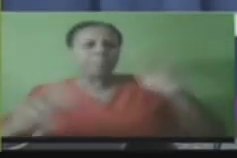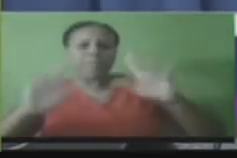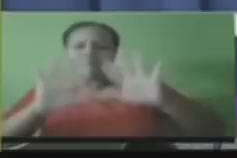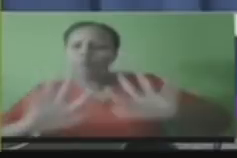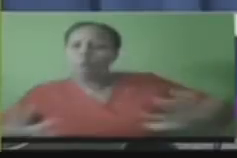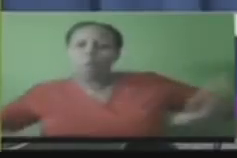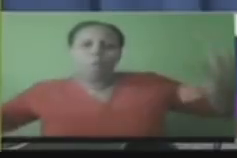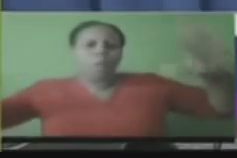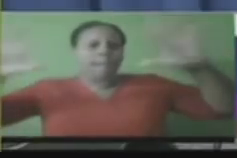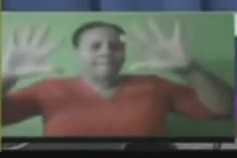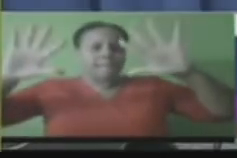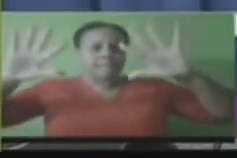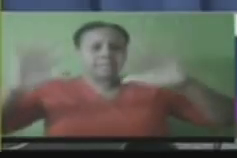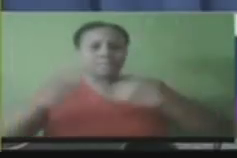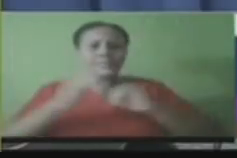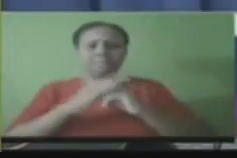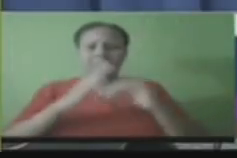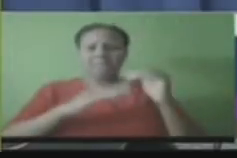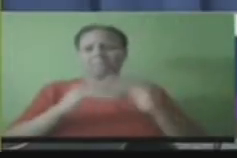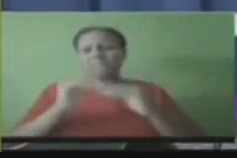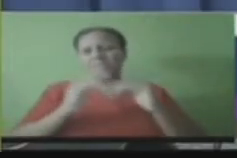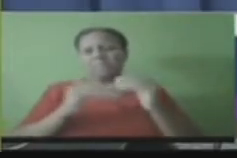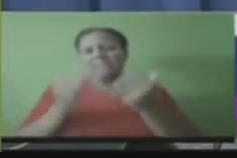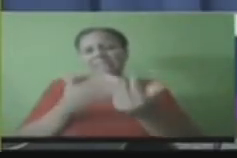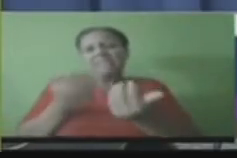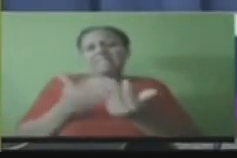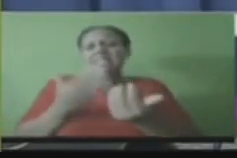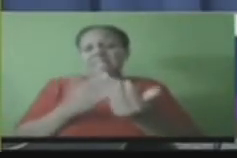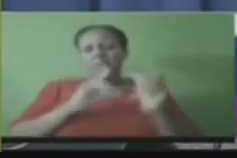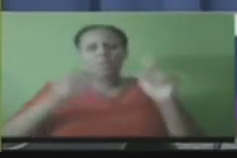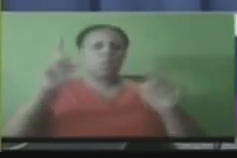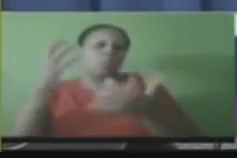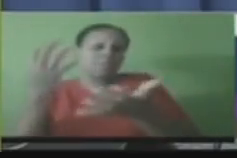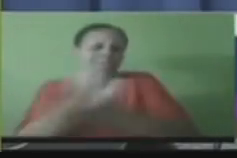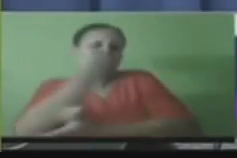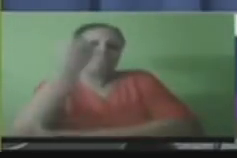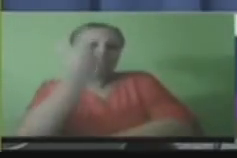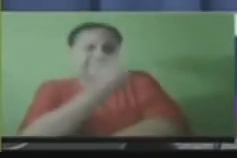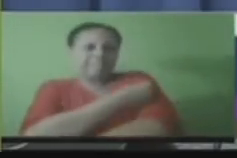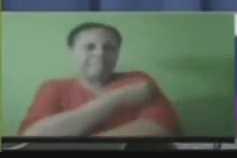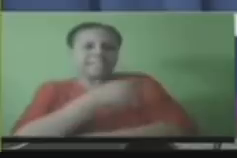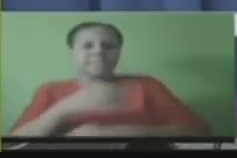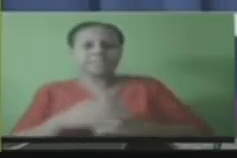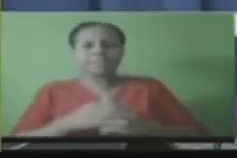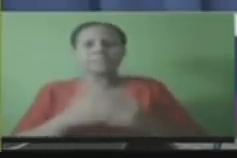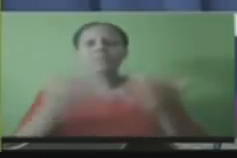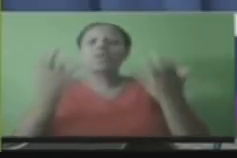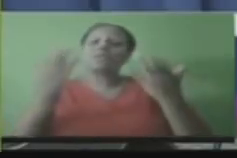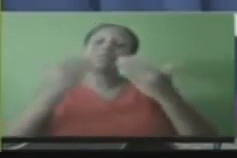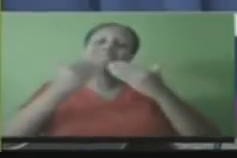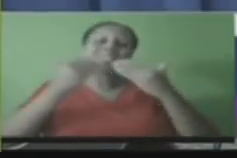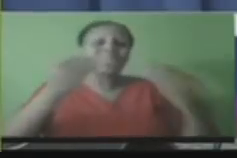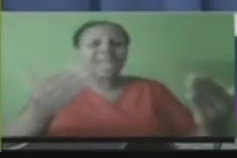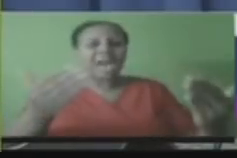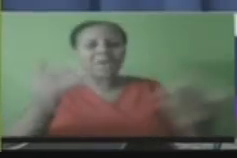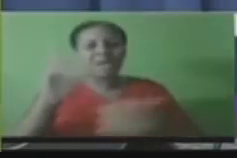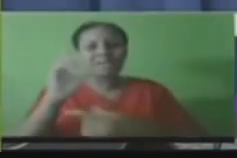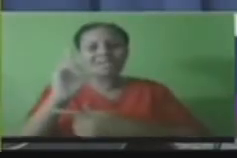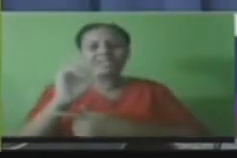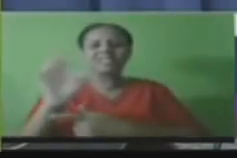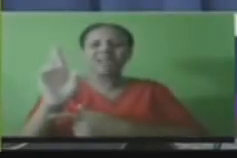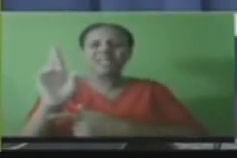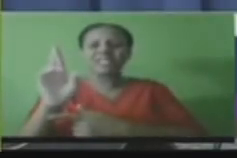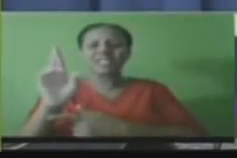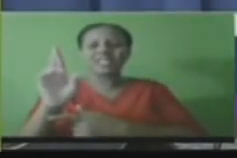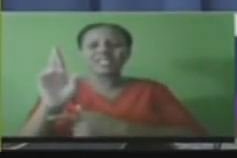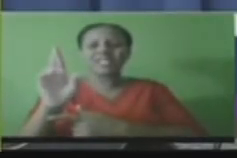and Tobago Medical Association. They have really come true for this country. Thank you. In addition to ramping